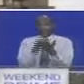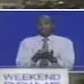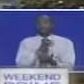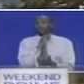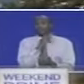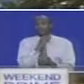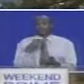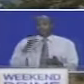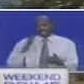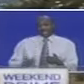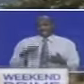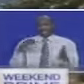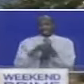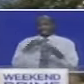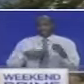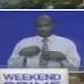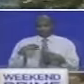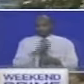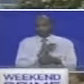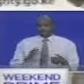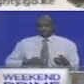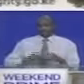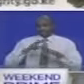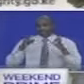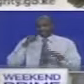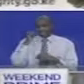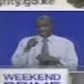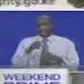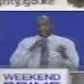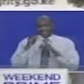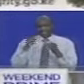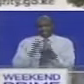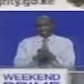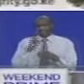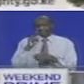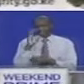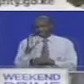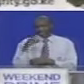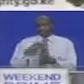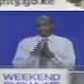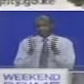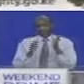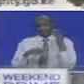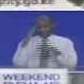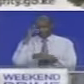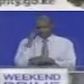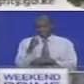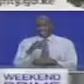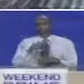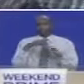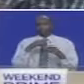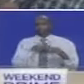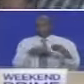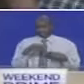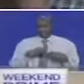to the Ethics and Anti-Corruption Commission to investigate managers and vice chancellors of public universities on corruption,